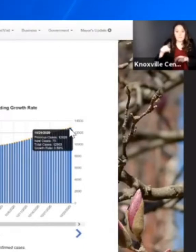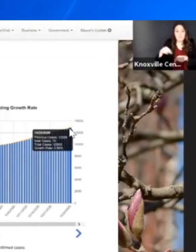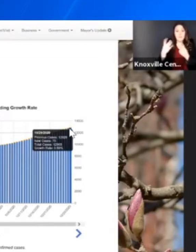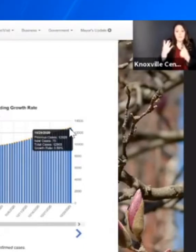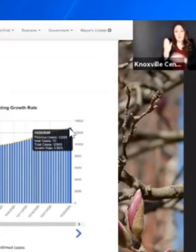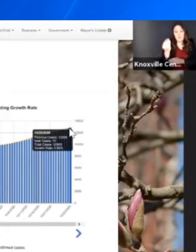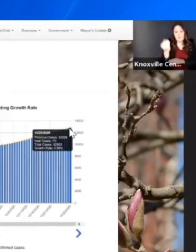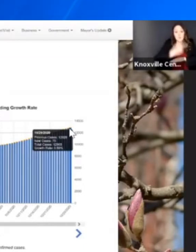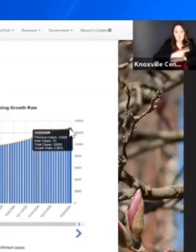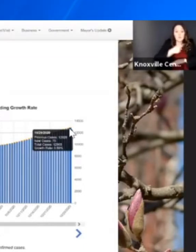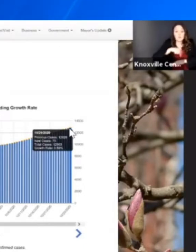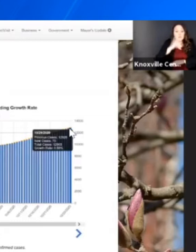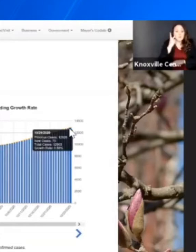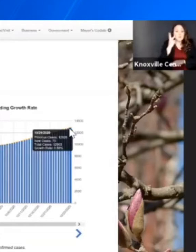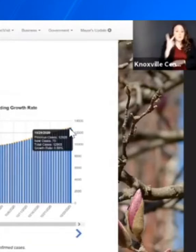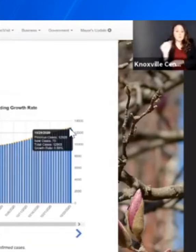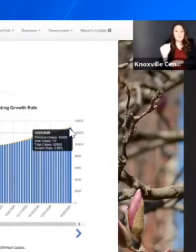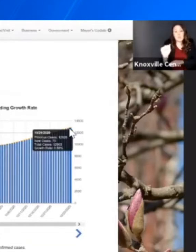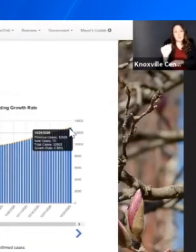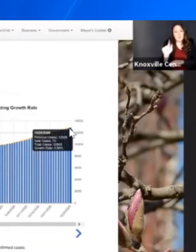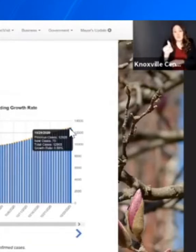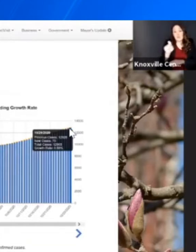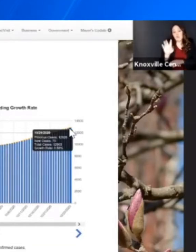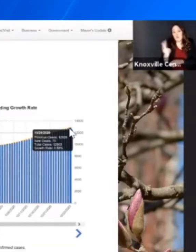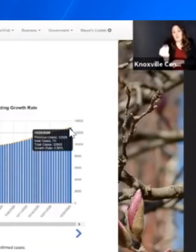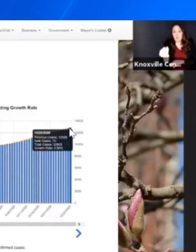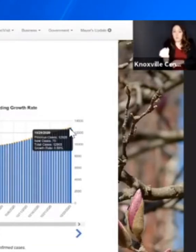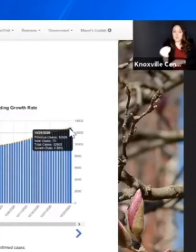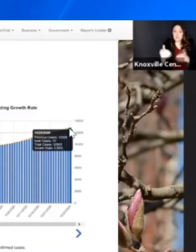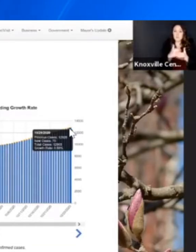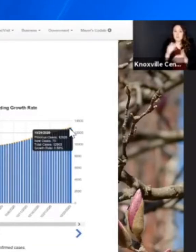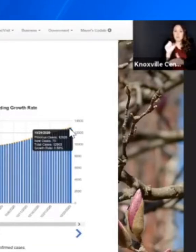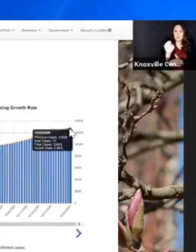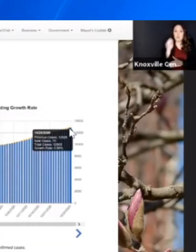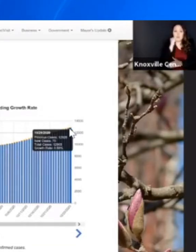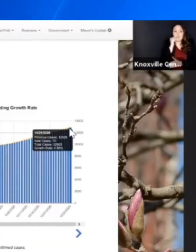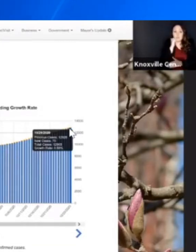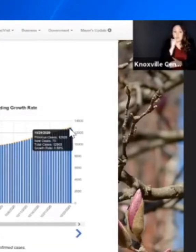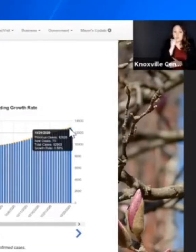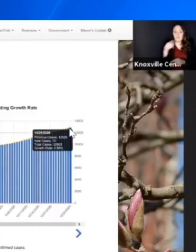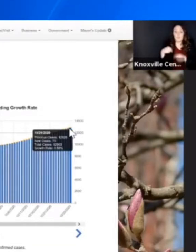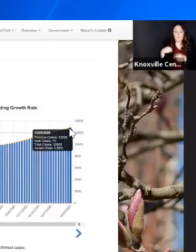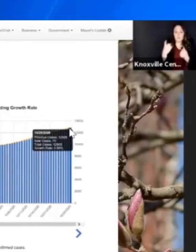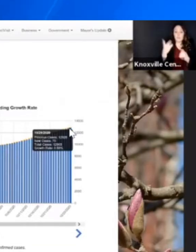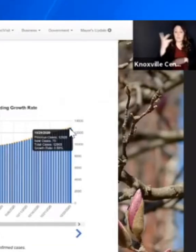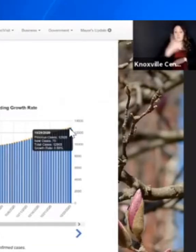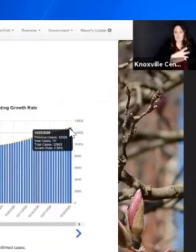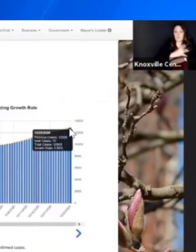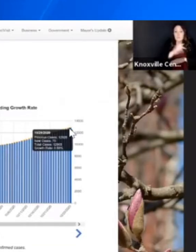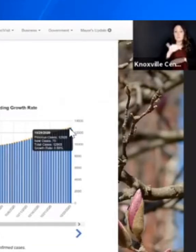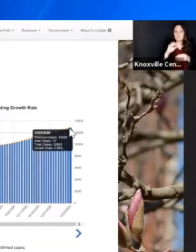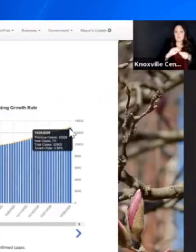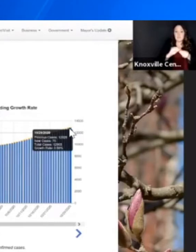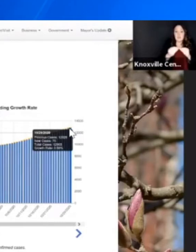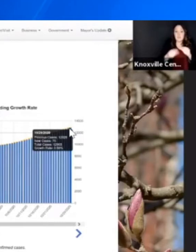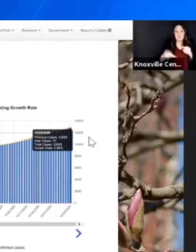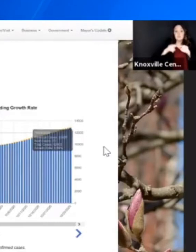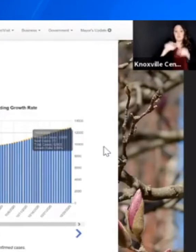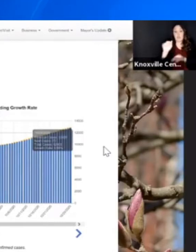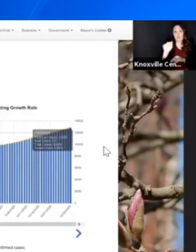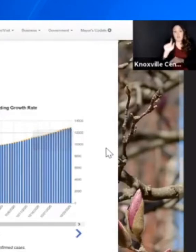we have seen an average of 114 new cases a day. Over the past 7 days, that number increases to an average